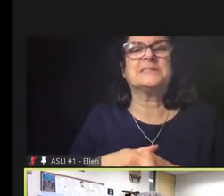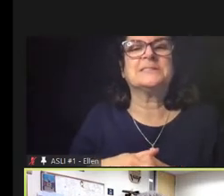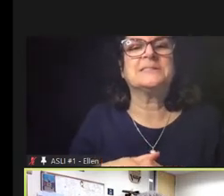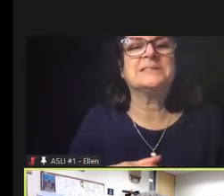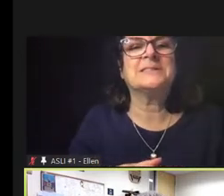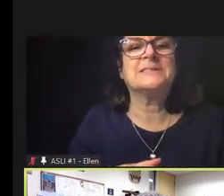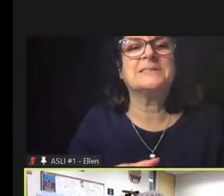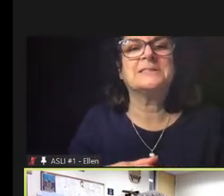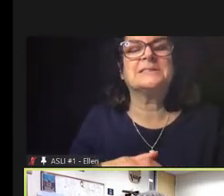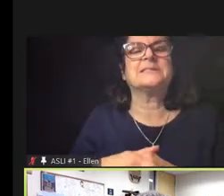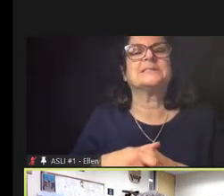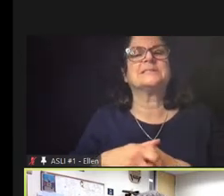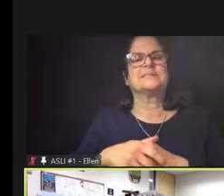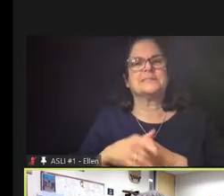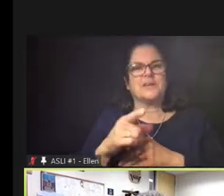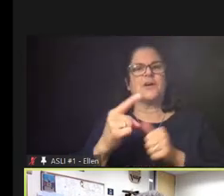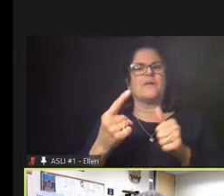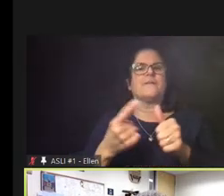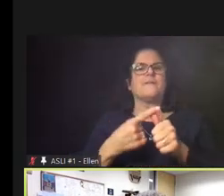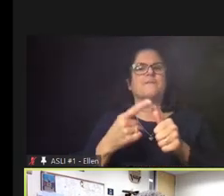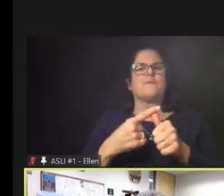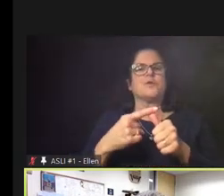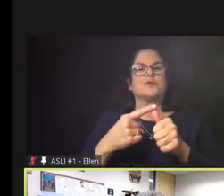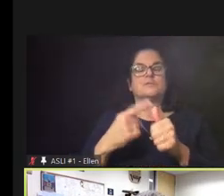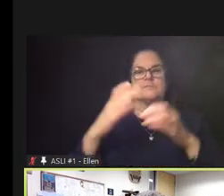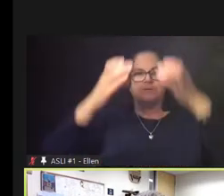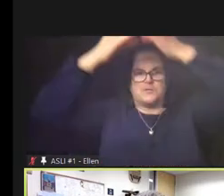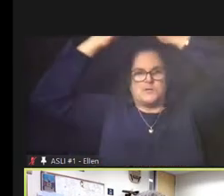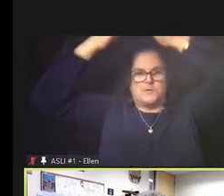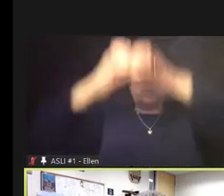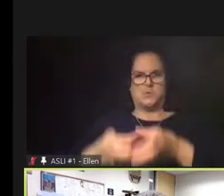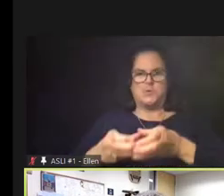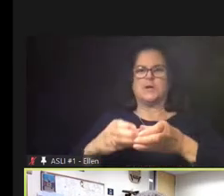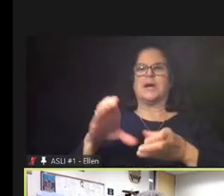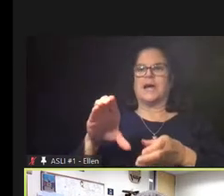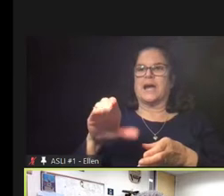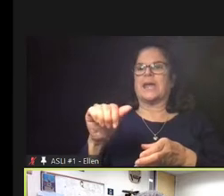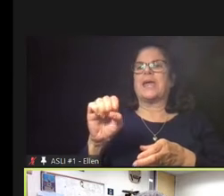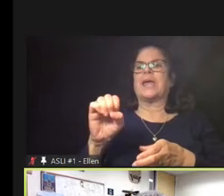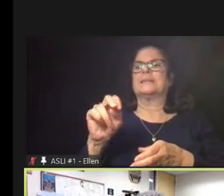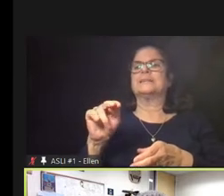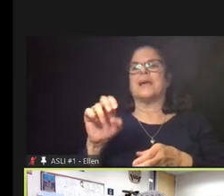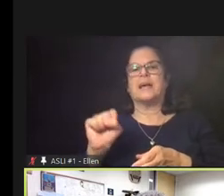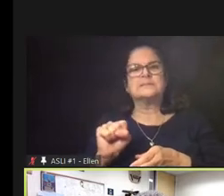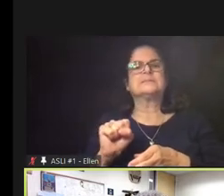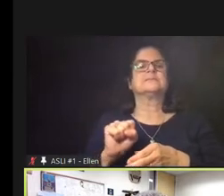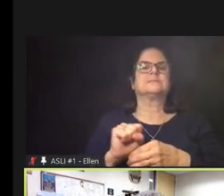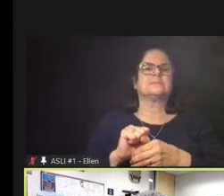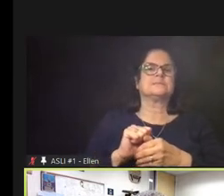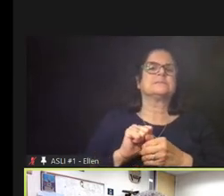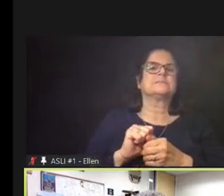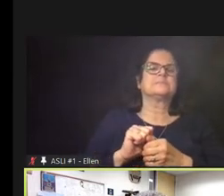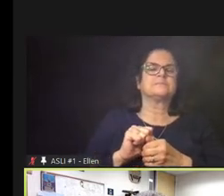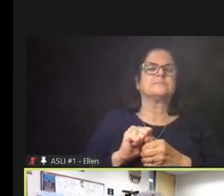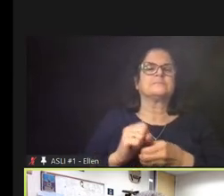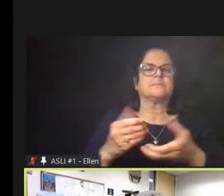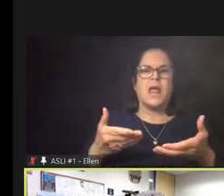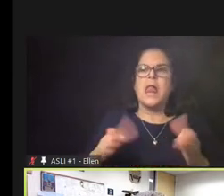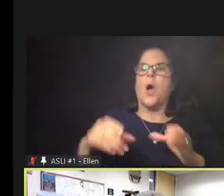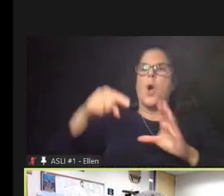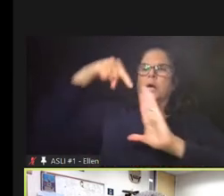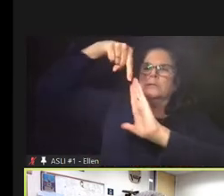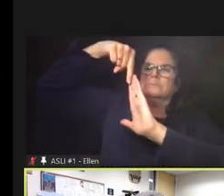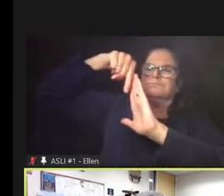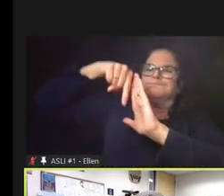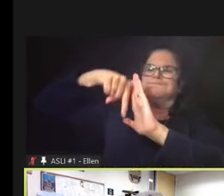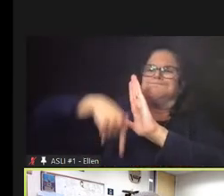Here's the first bit of work on site. So these are caissons, very similar to what you've seen on some of the other projects I've presented on, that allow for the deep foundations and the